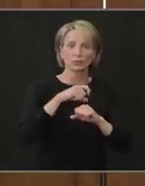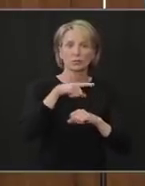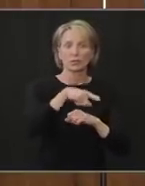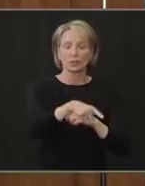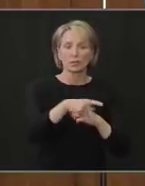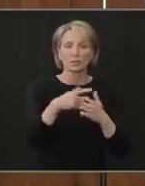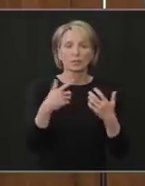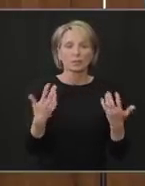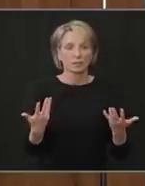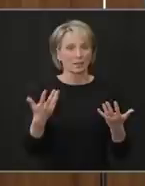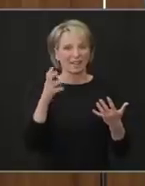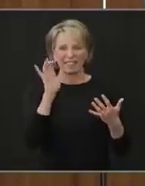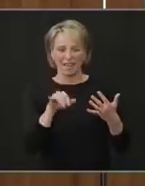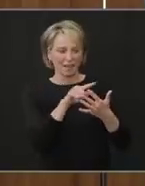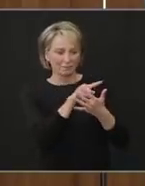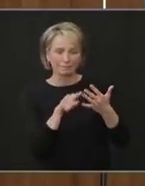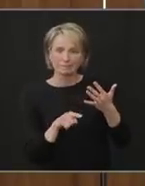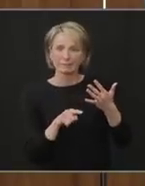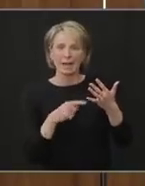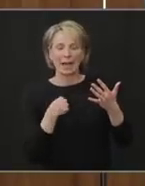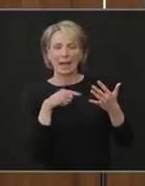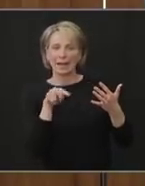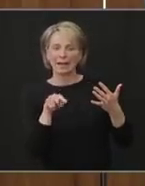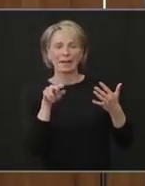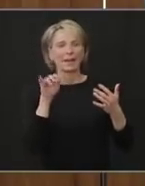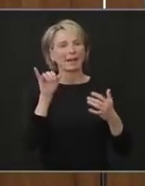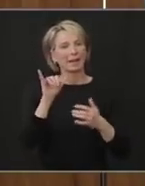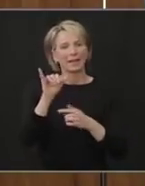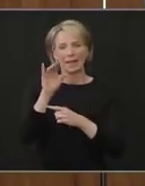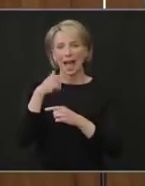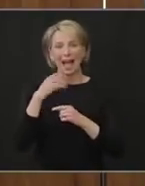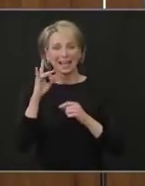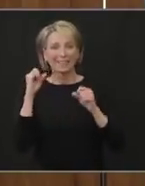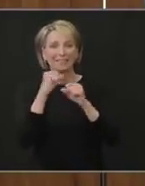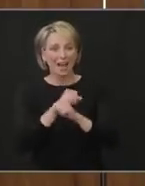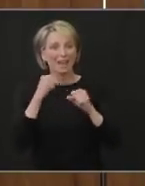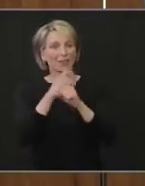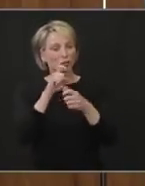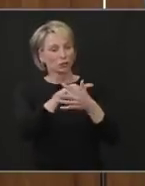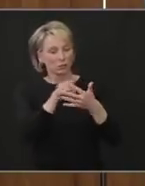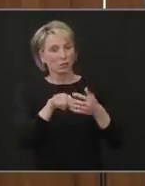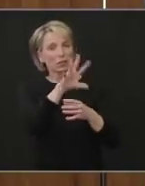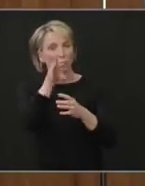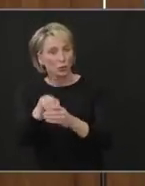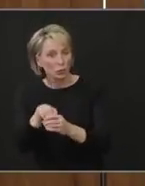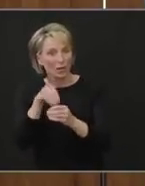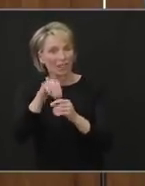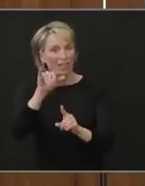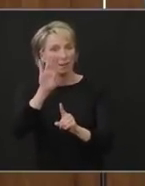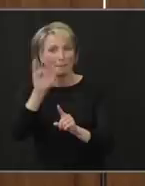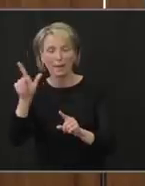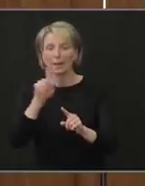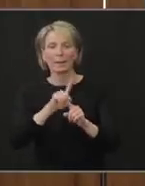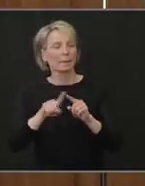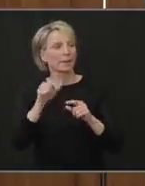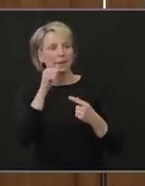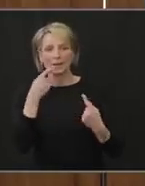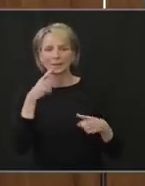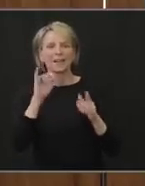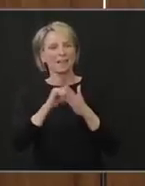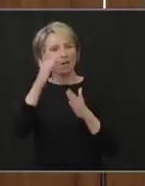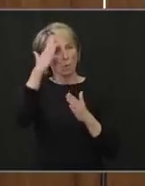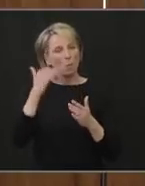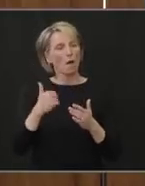grating omission for me, and I fought unsuccessfully for more consumer protection. Those